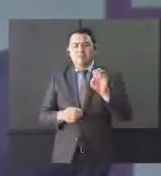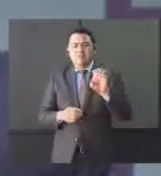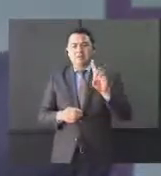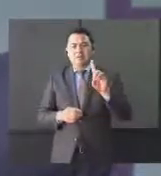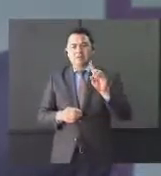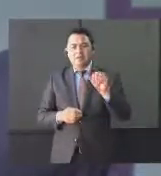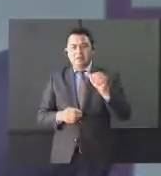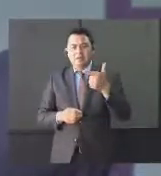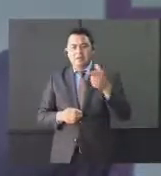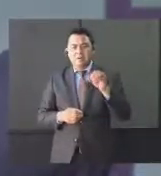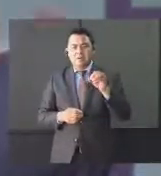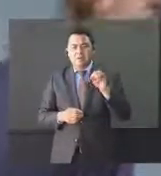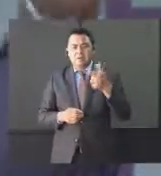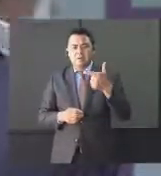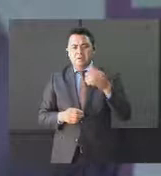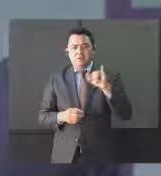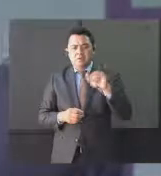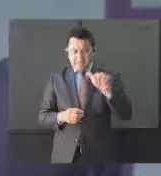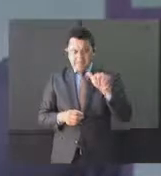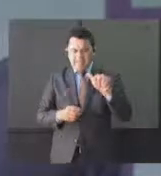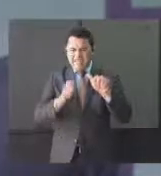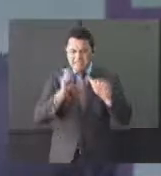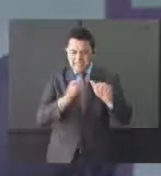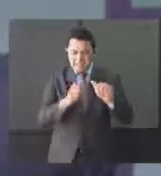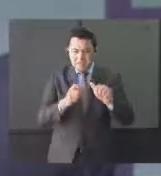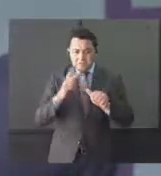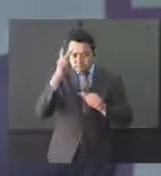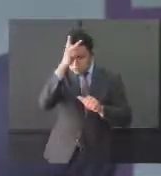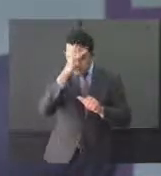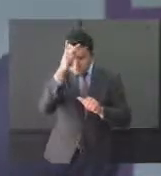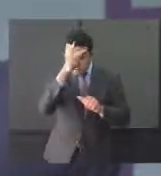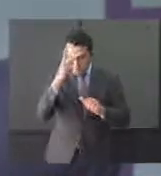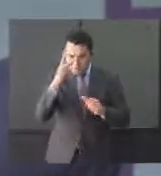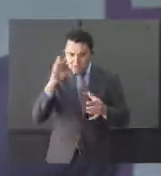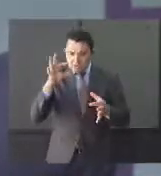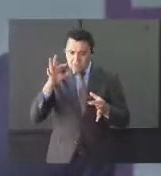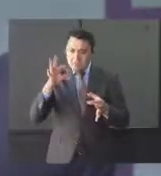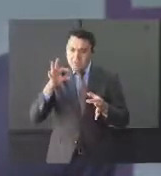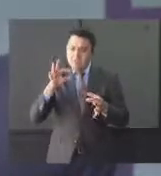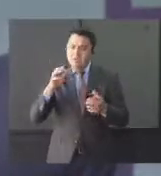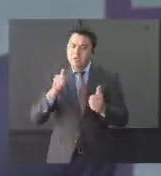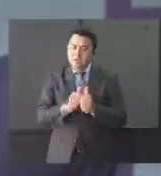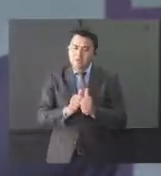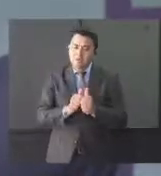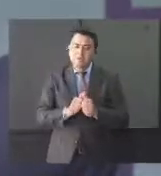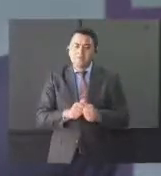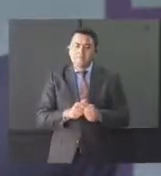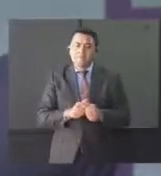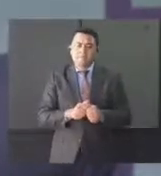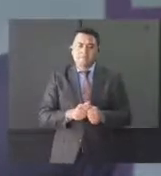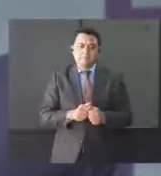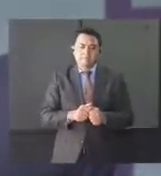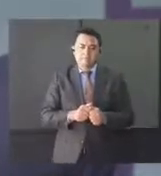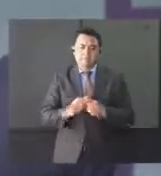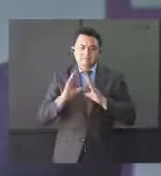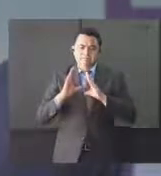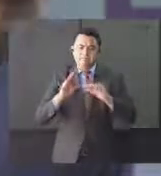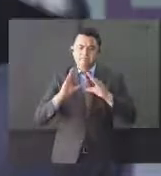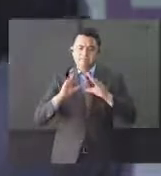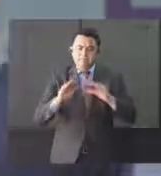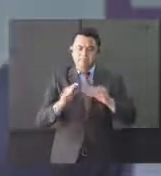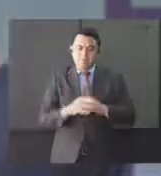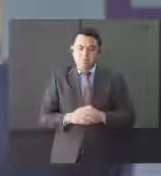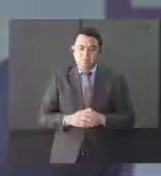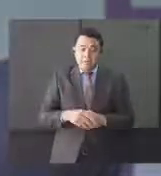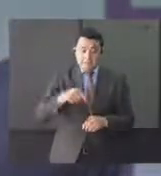of non-formal education, pedagogy, and also formal education. And let me explain myself.